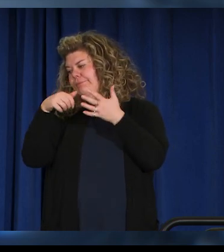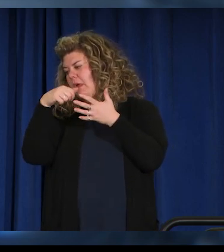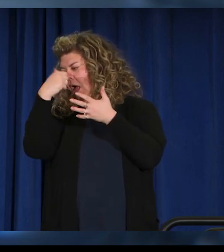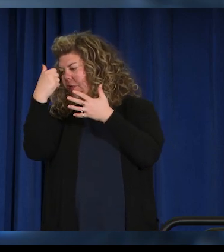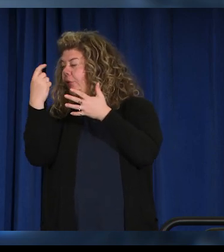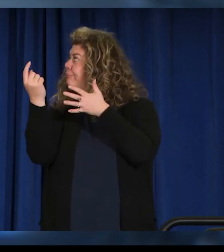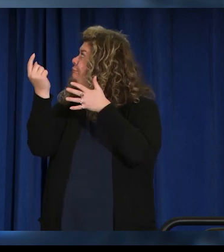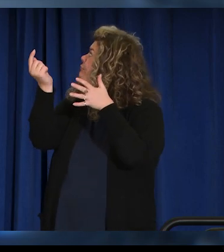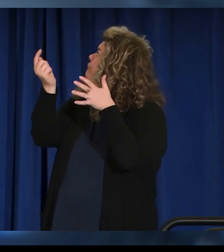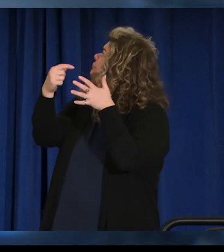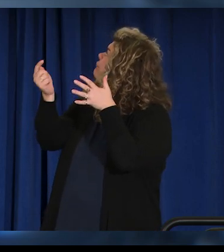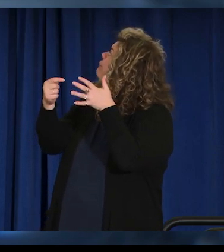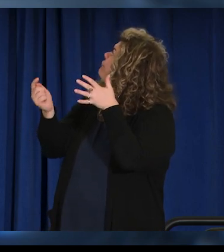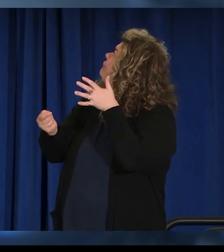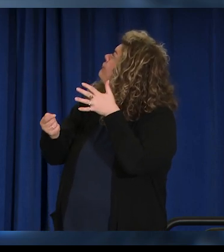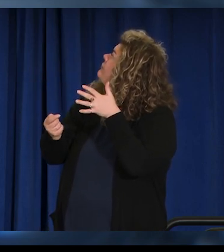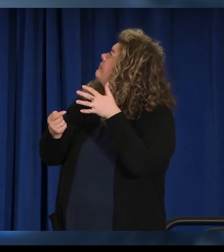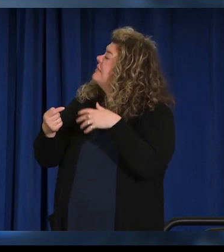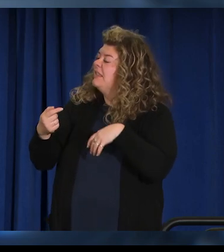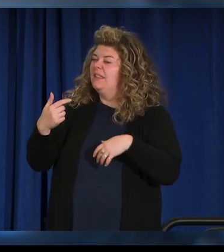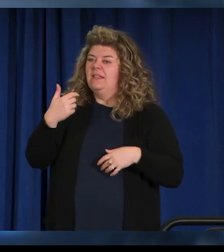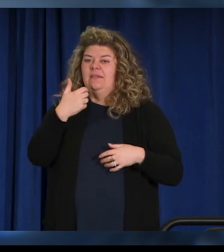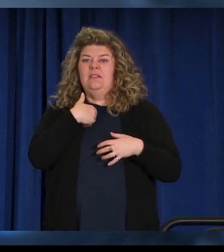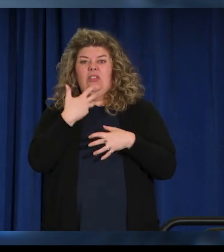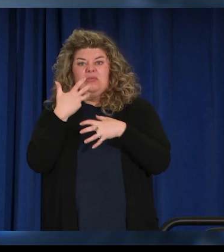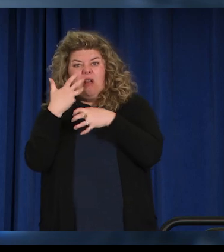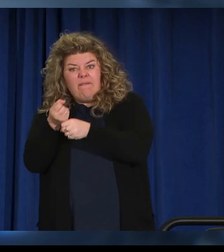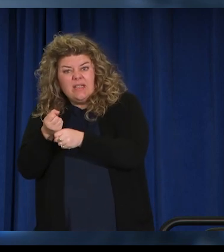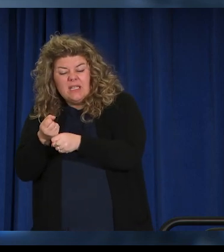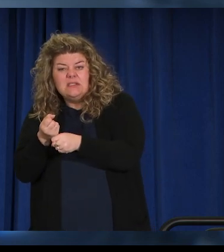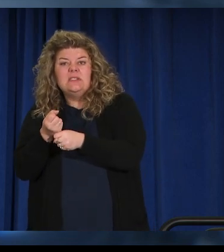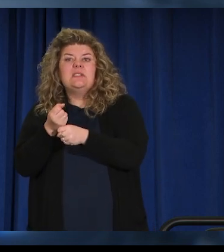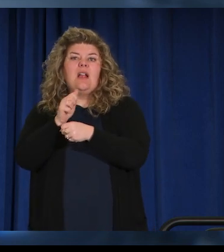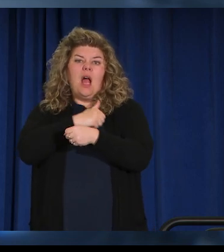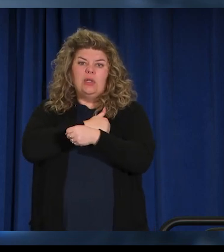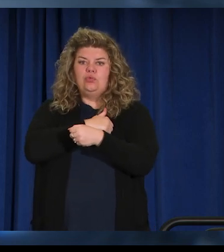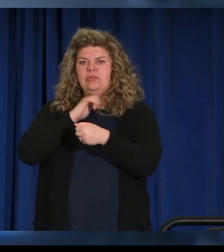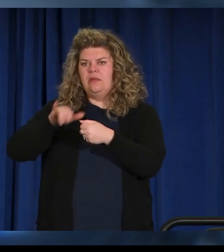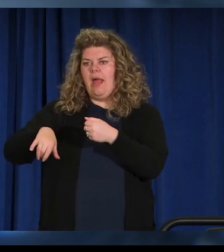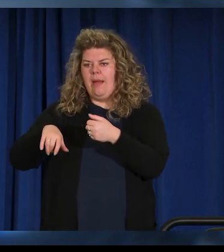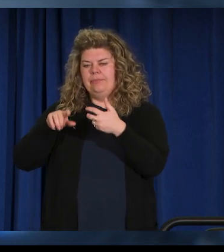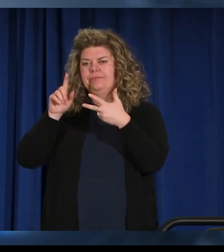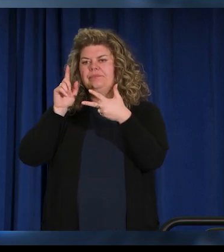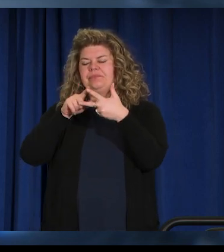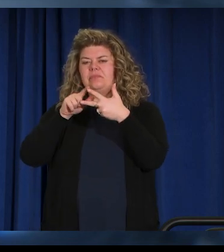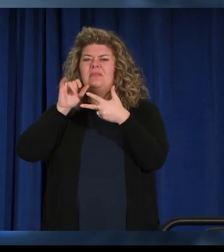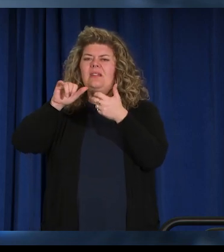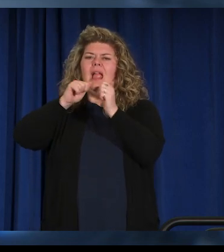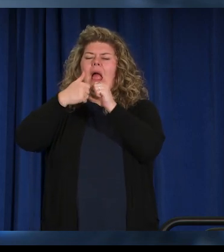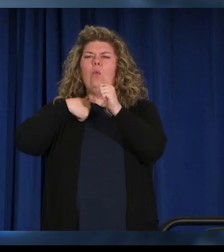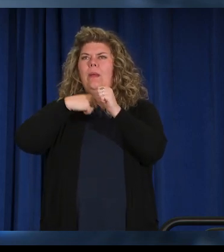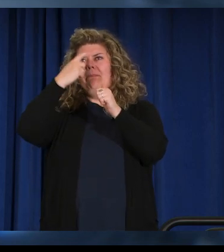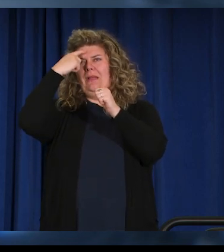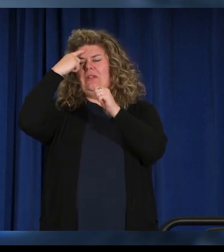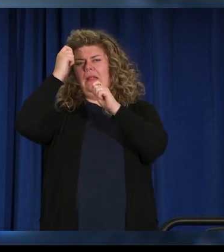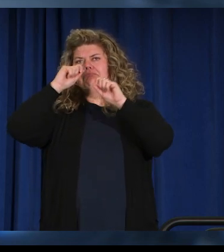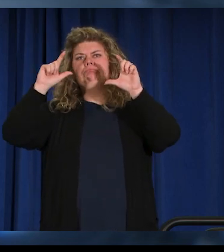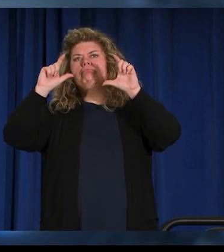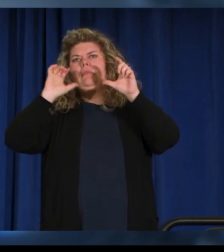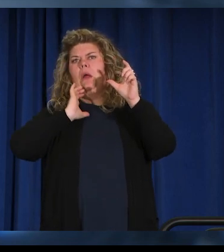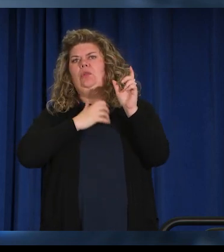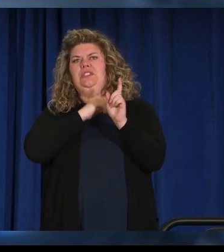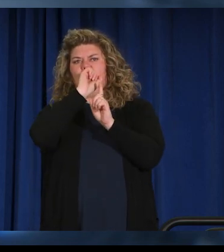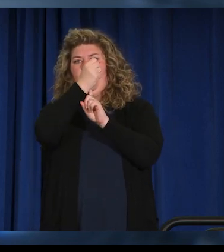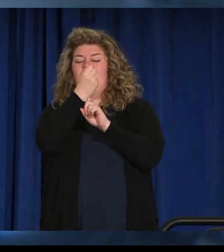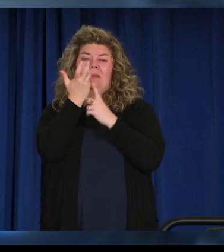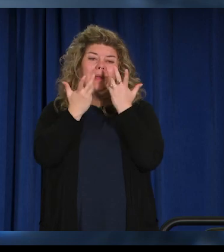social skills are all listed. Psychological factors refer to the way we mentally frame our situation, which can be impacted